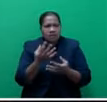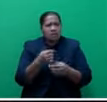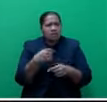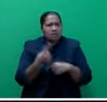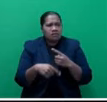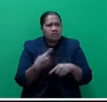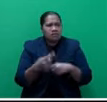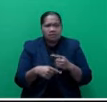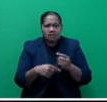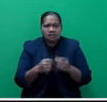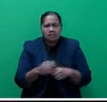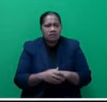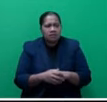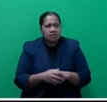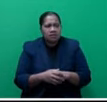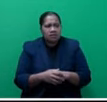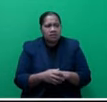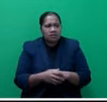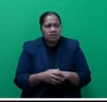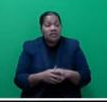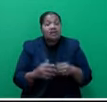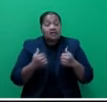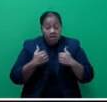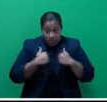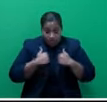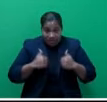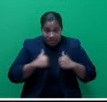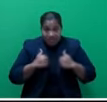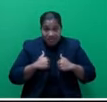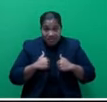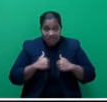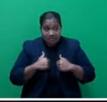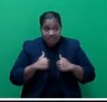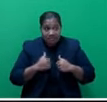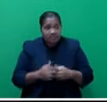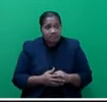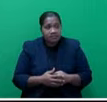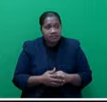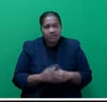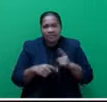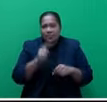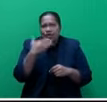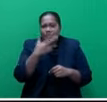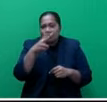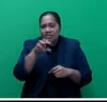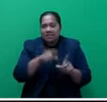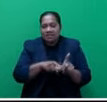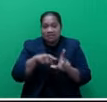assessors. The practice has always been, since for almost 120 years in